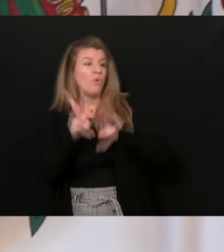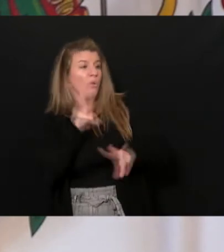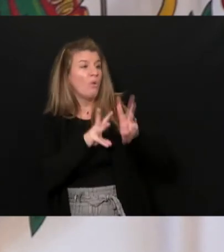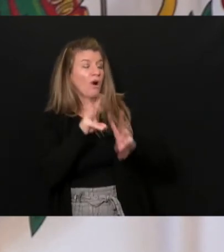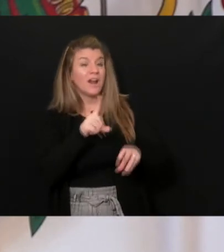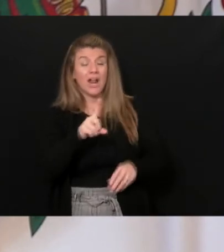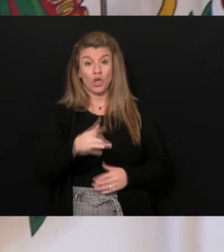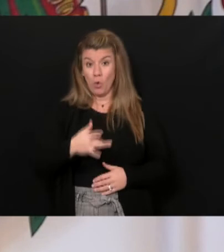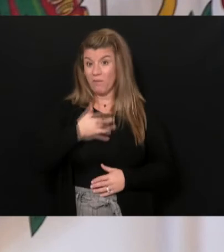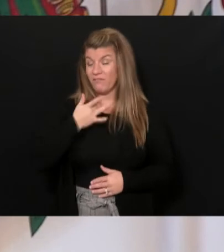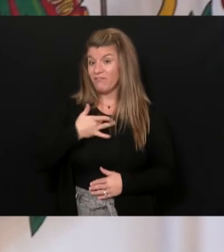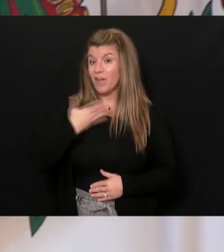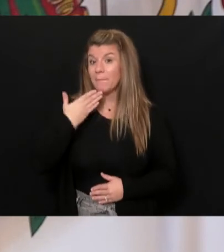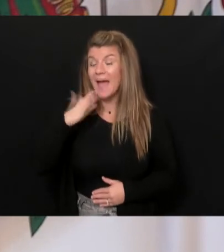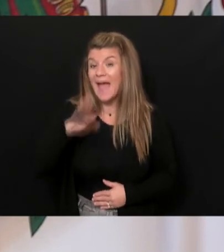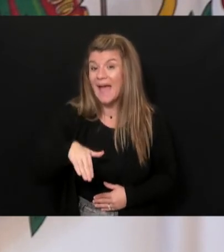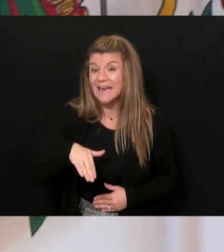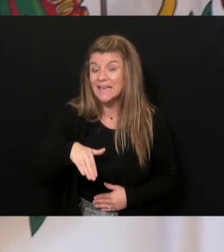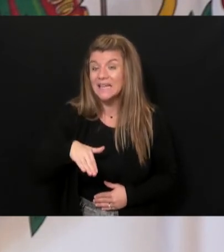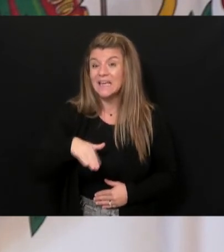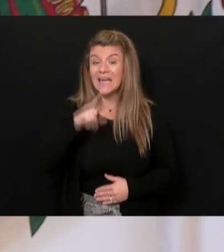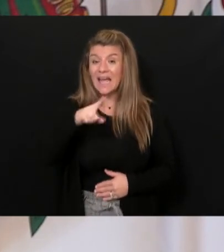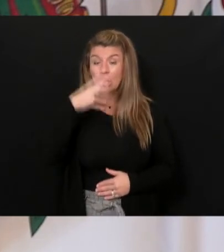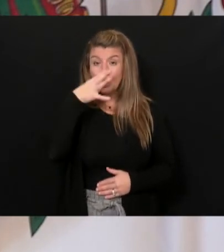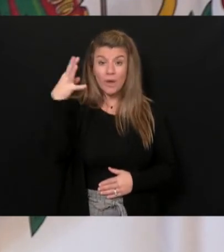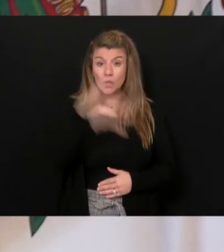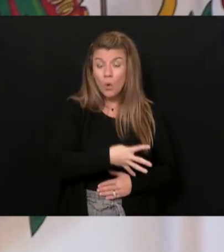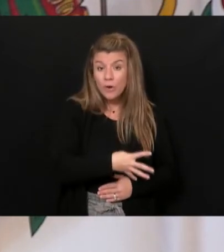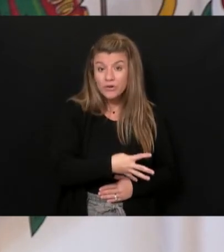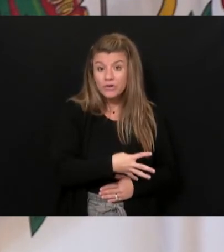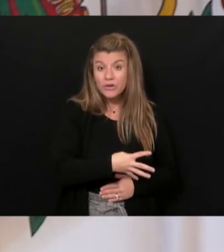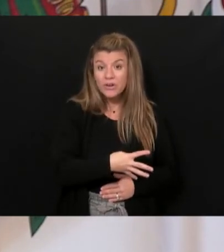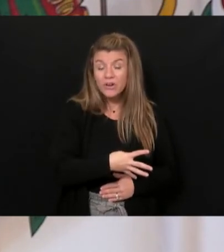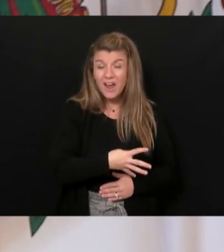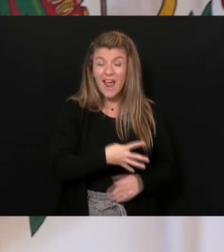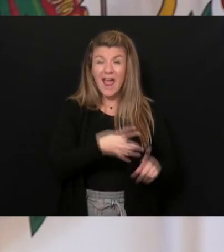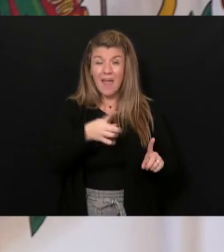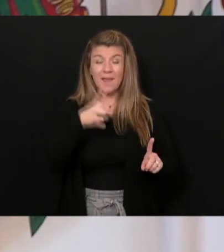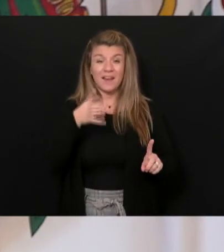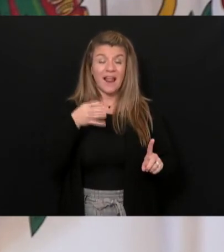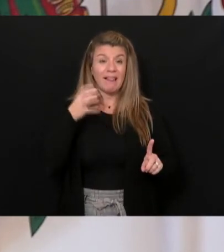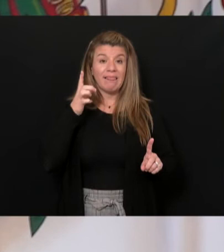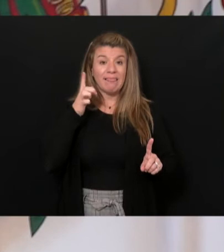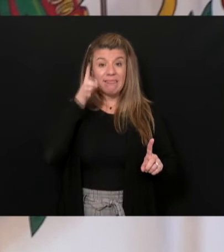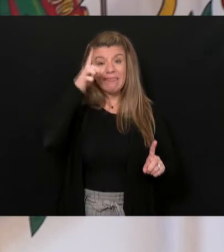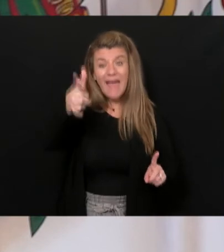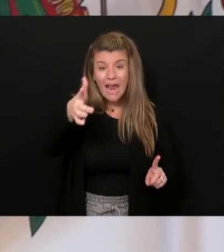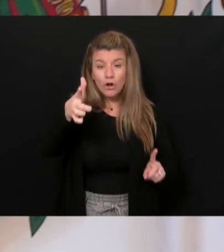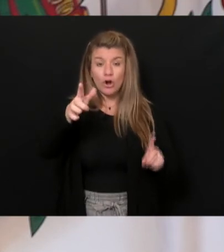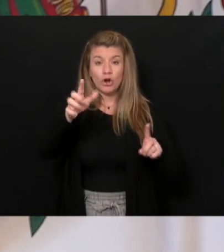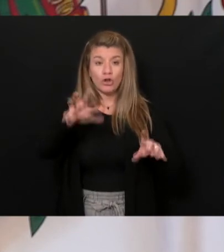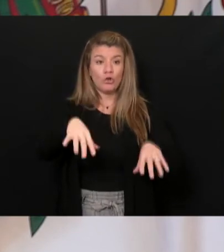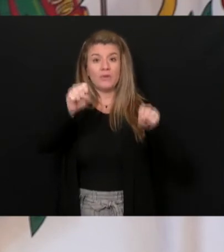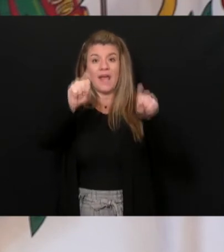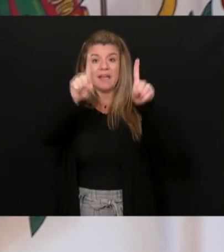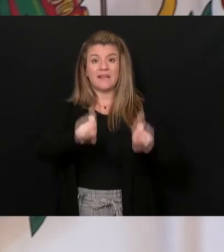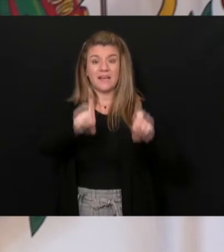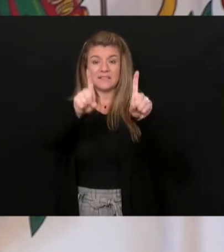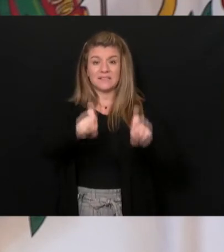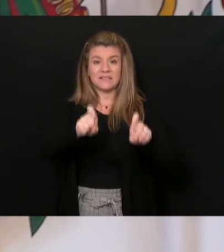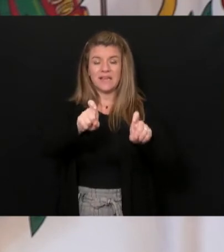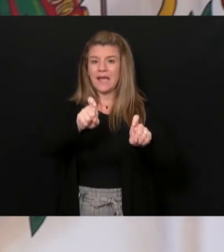bad and you mess around with this and then you finally go get a test, and all